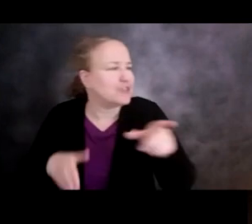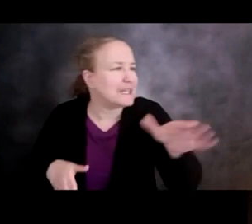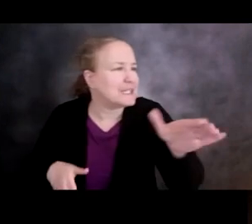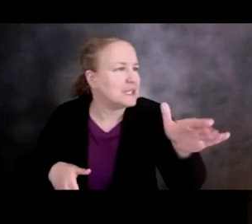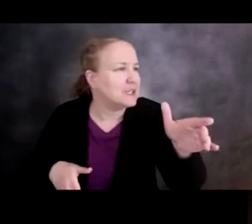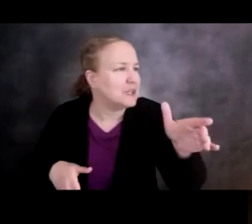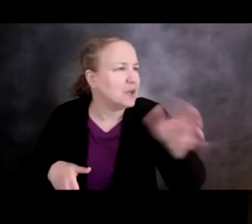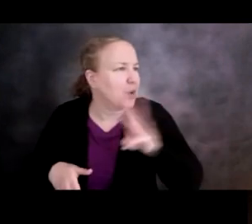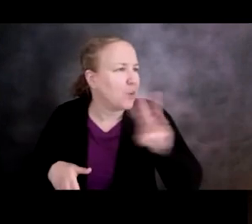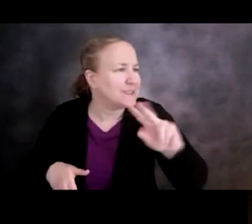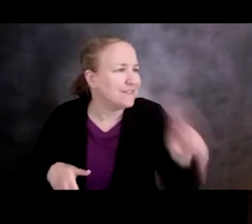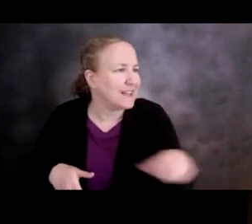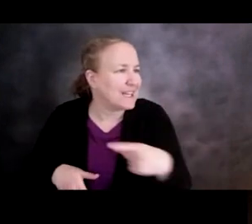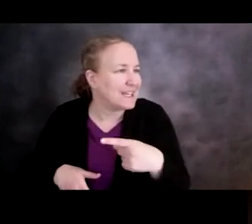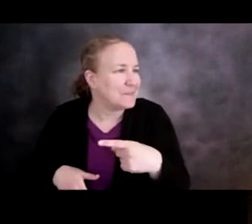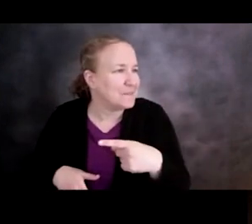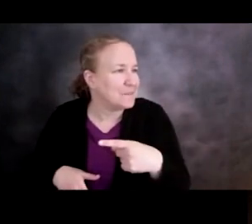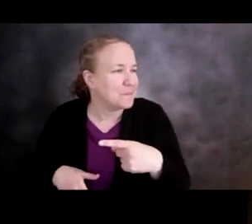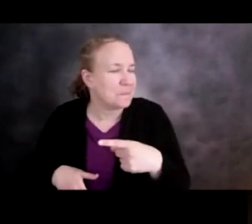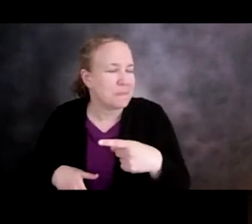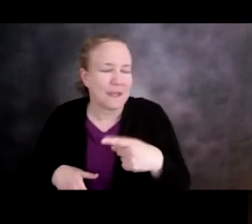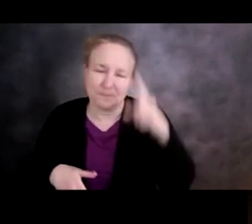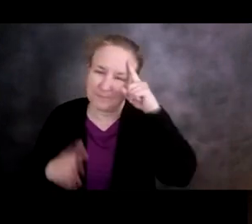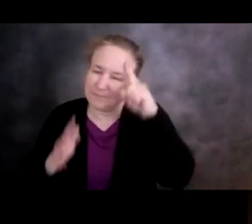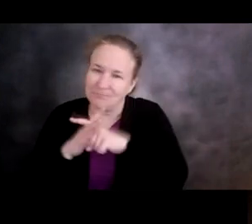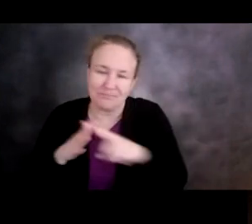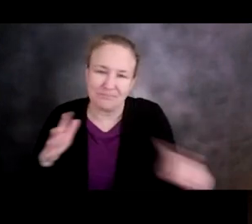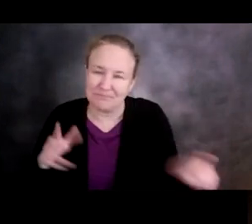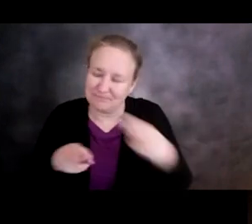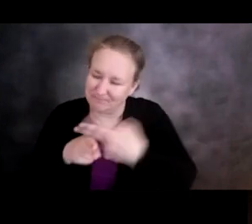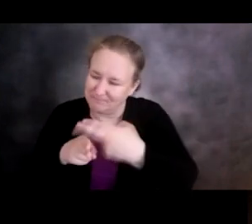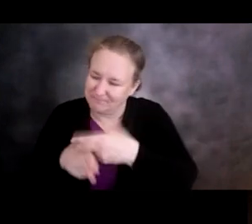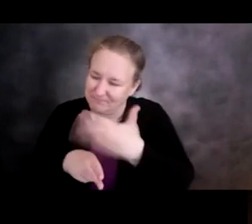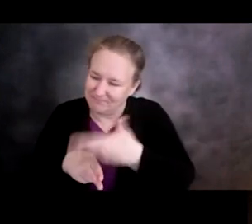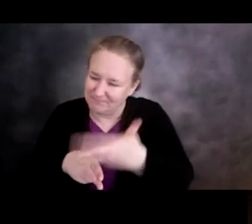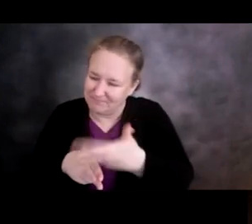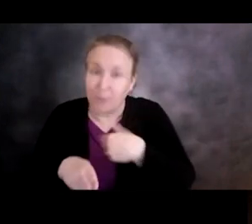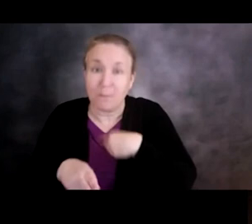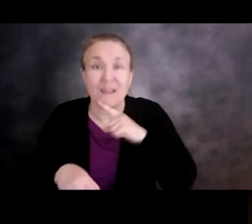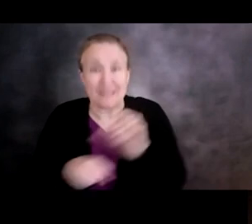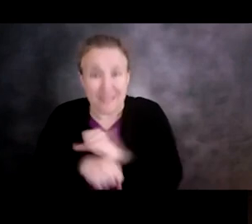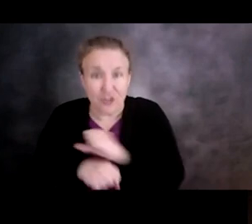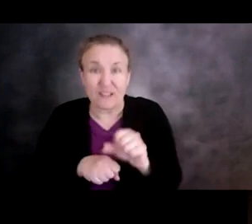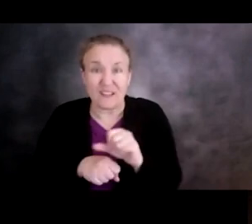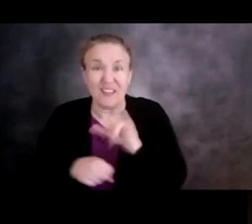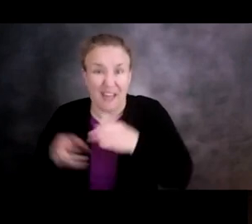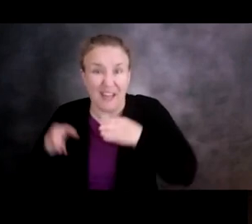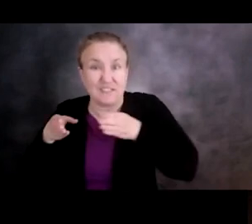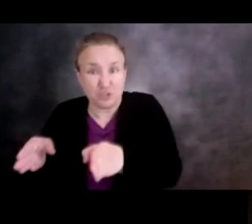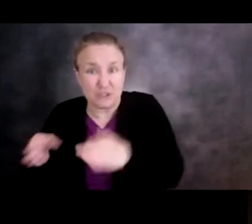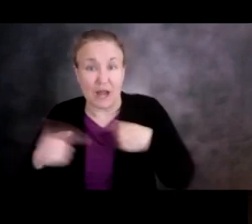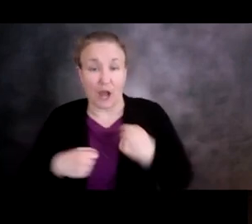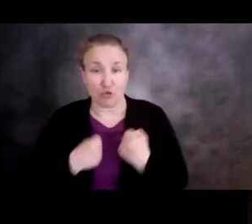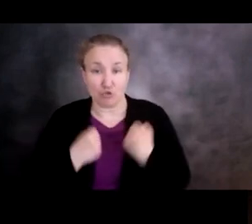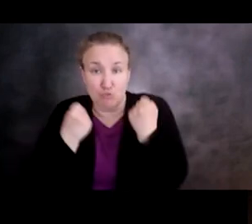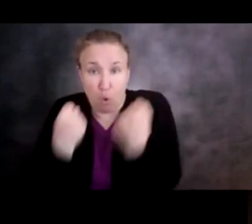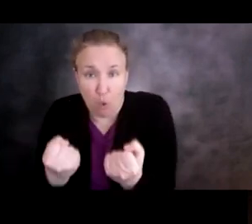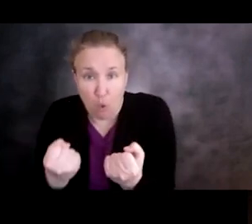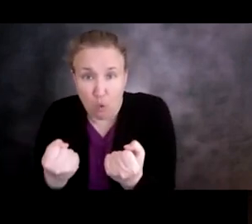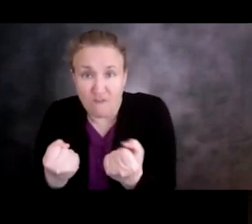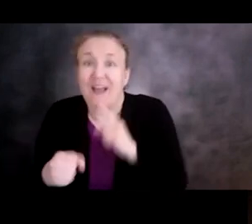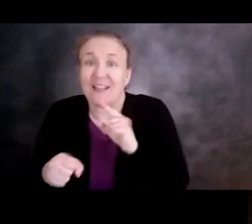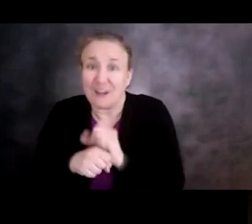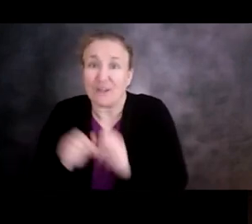It's in West Philly. It's escaping my mind right now. But I literally drove down the street and I literally found